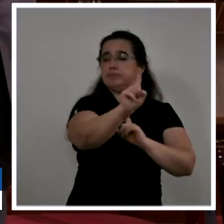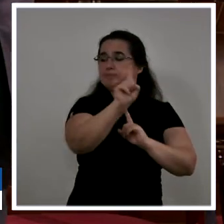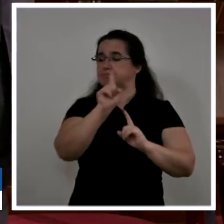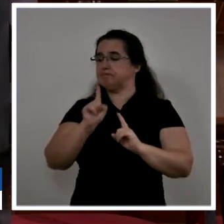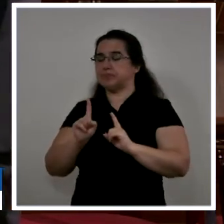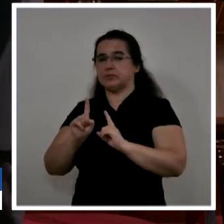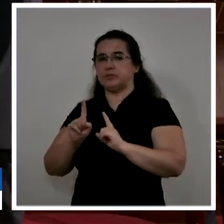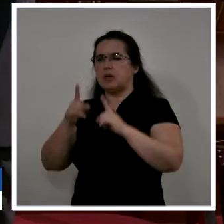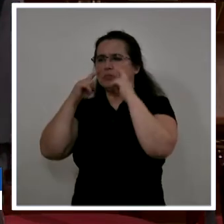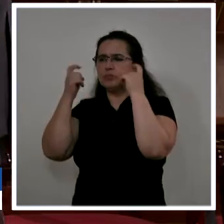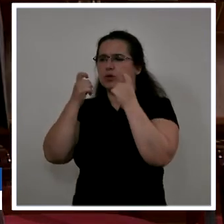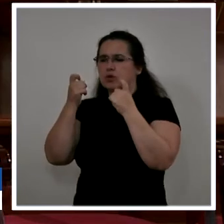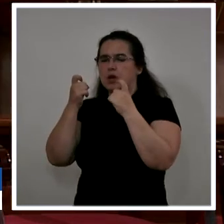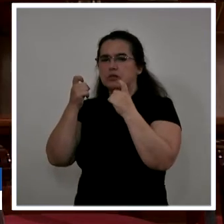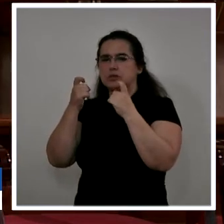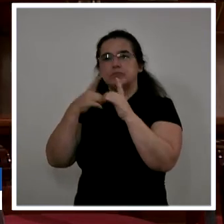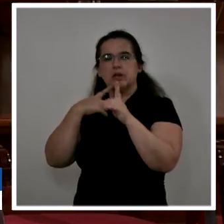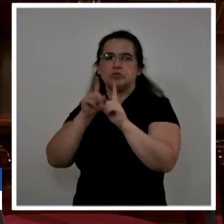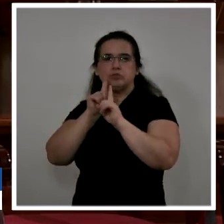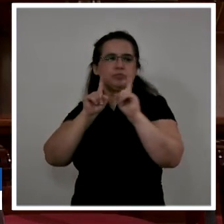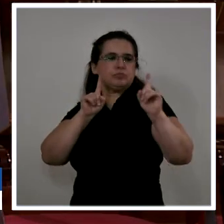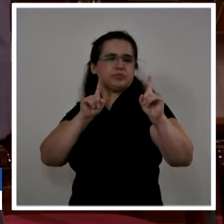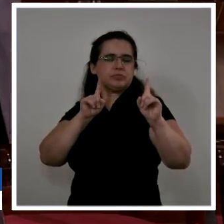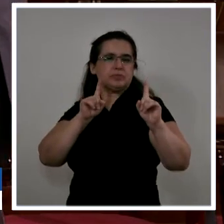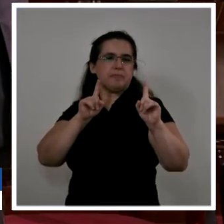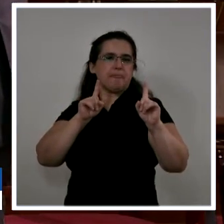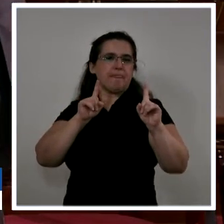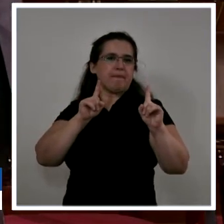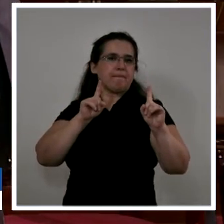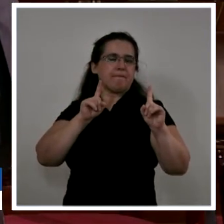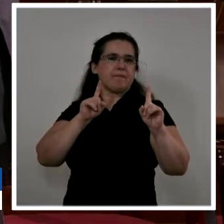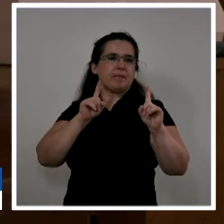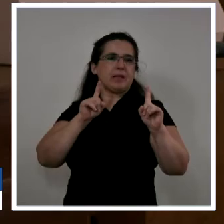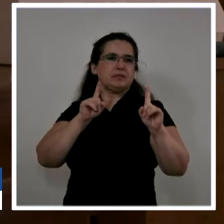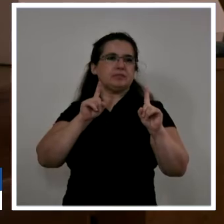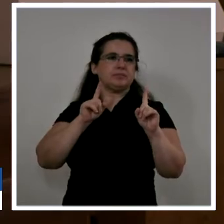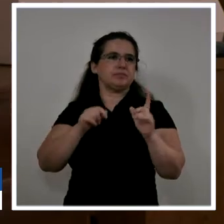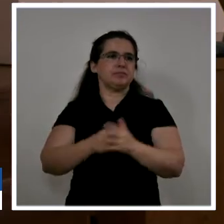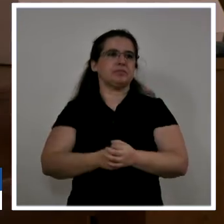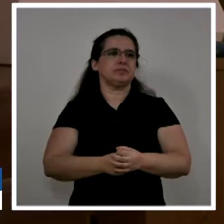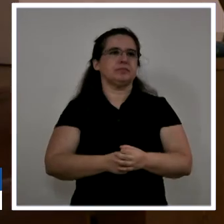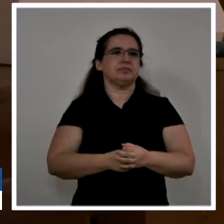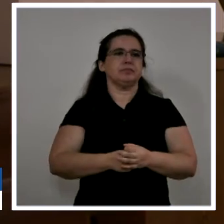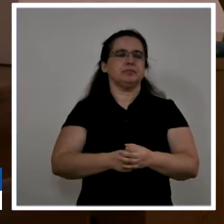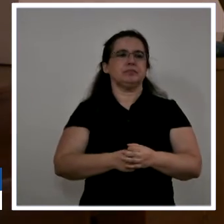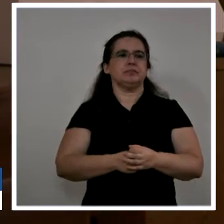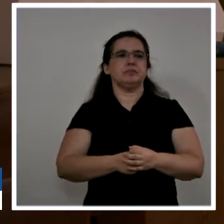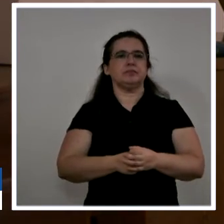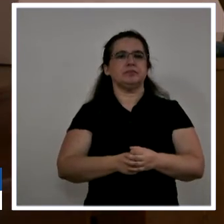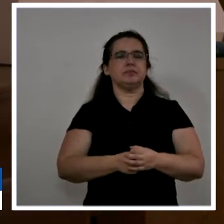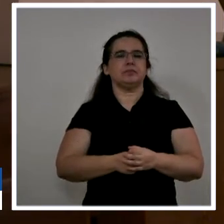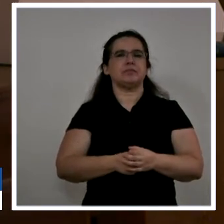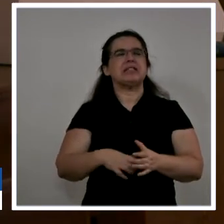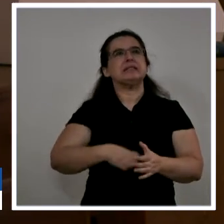ele procurou outra vez retirar-se. And fell prostrate, overcome by the horror of a great darkness.